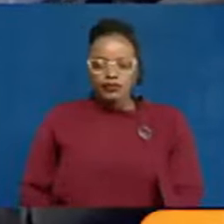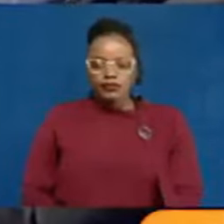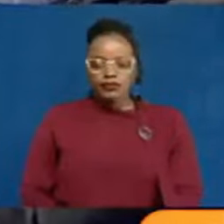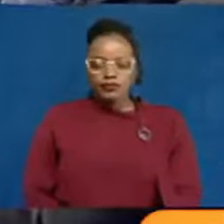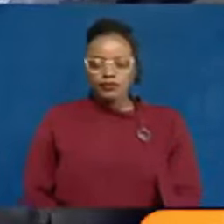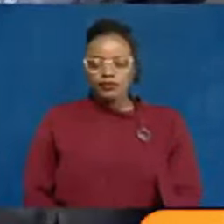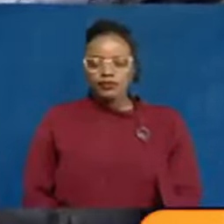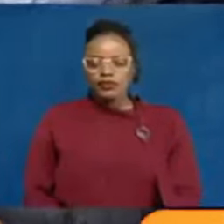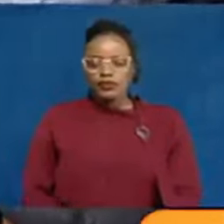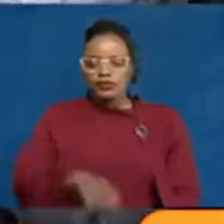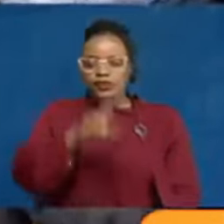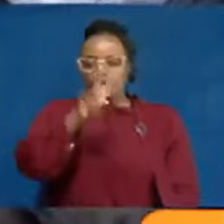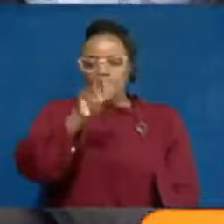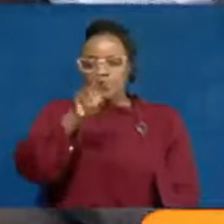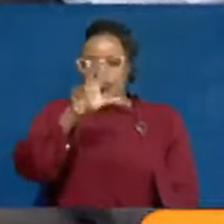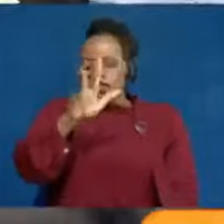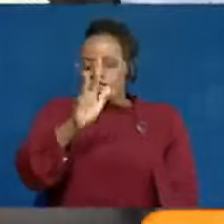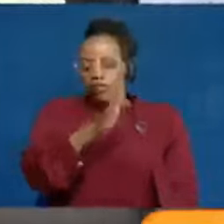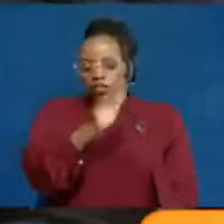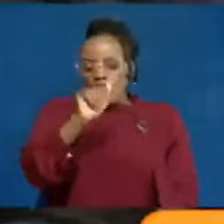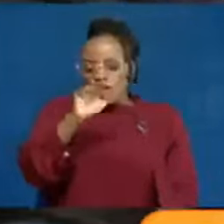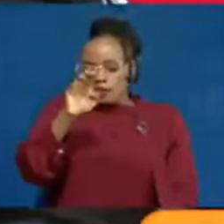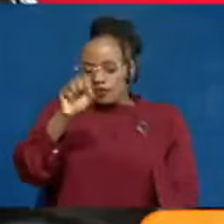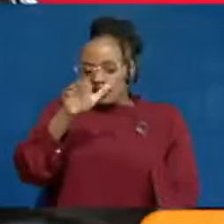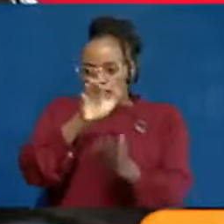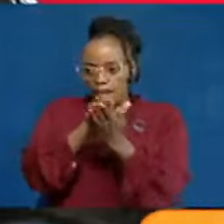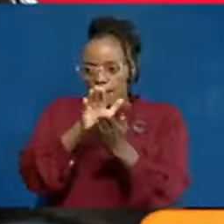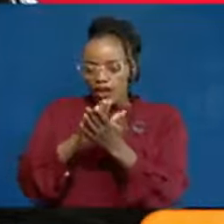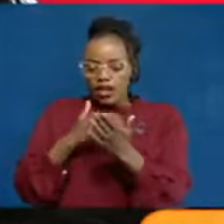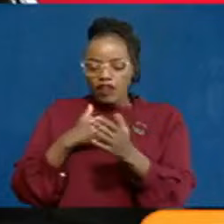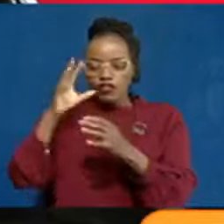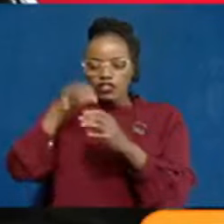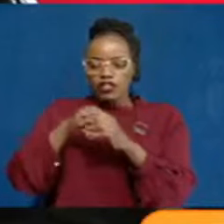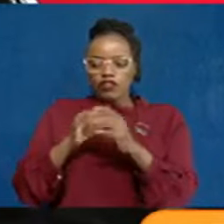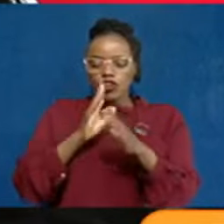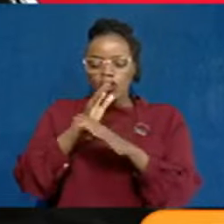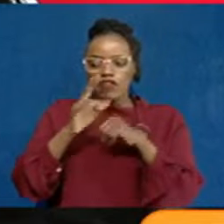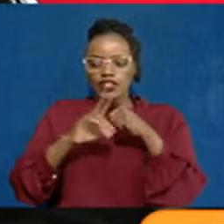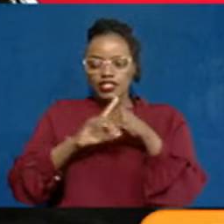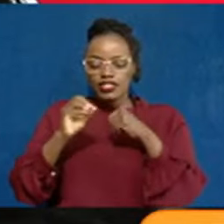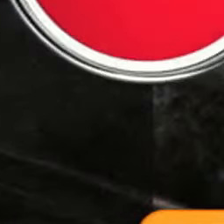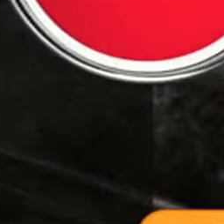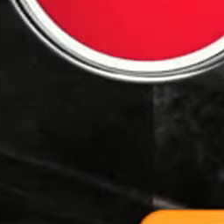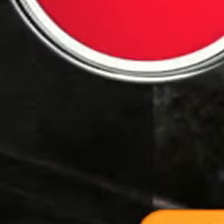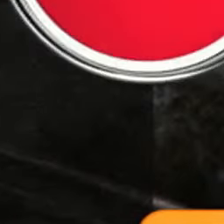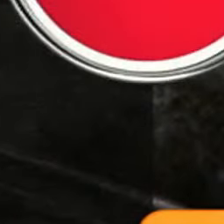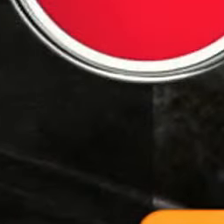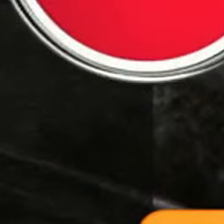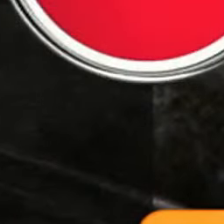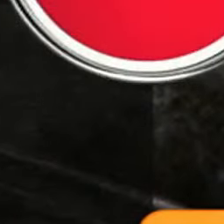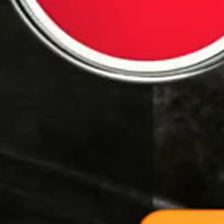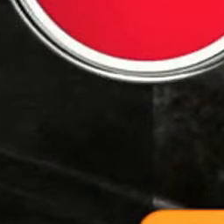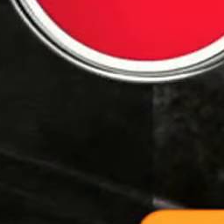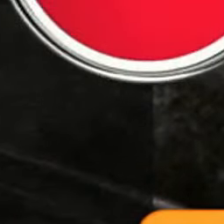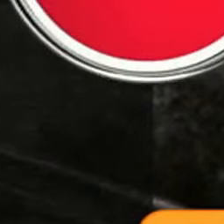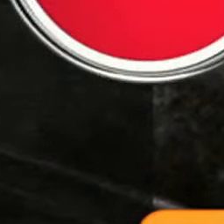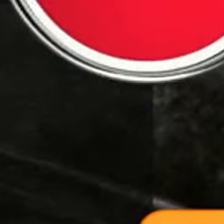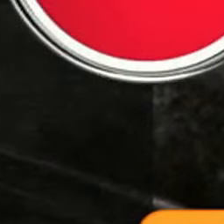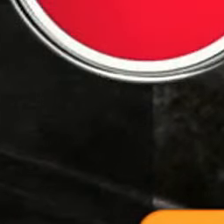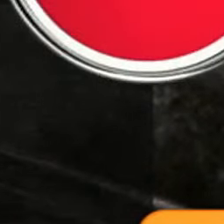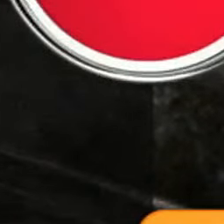In 2023, Absa Bank finance portfolio saw them invest over 60 billion shillings in key sustainability-linked